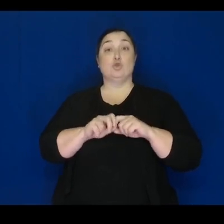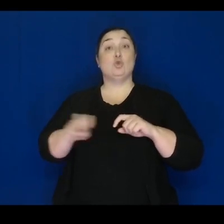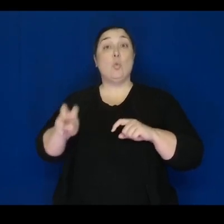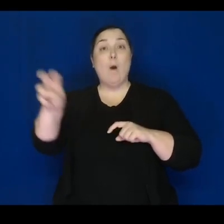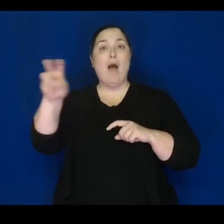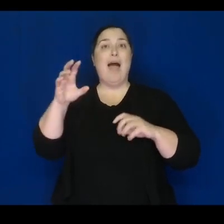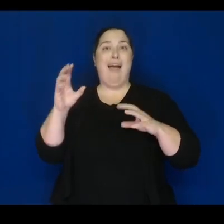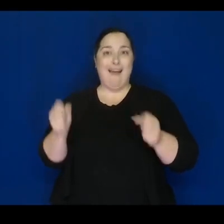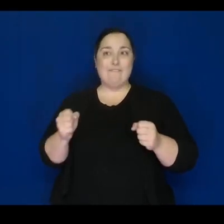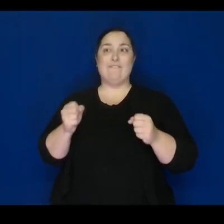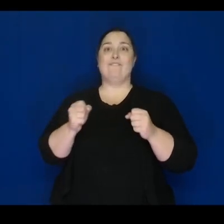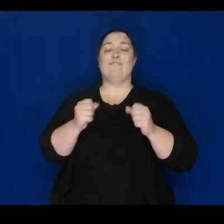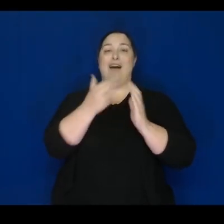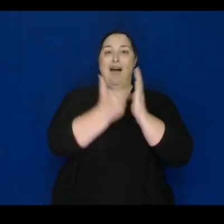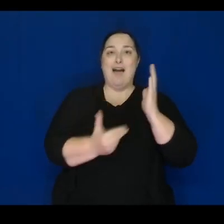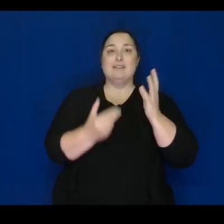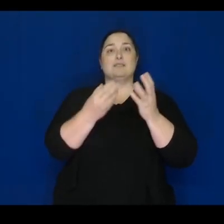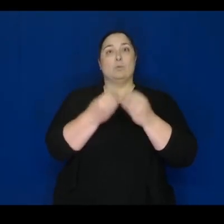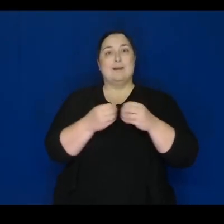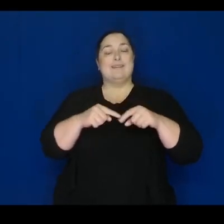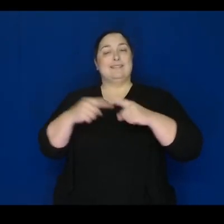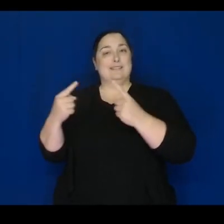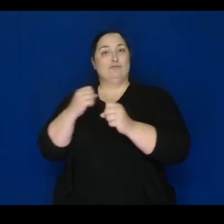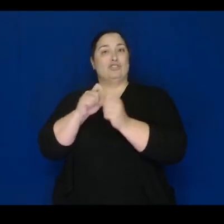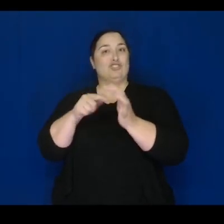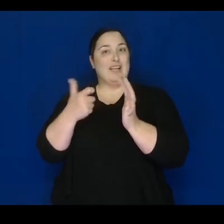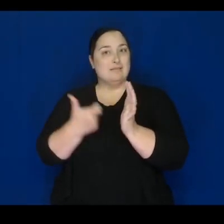that representation, but also having,